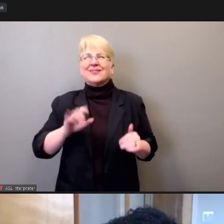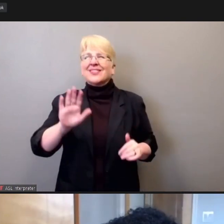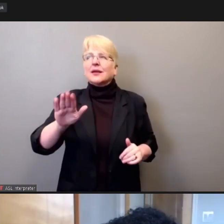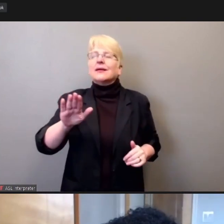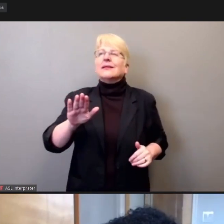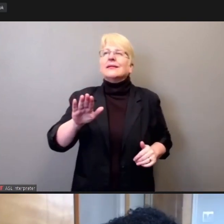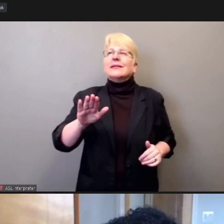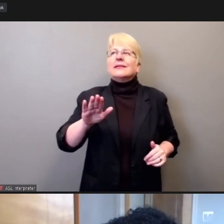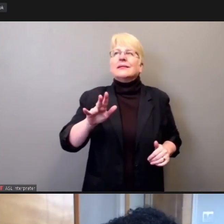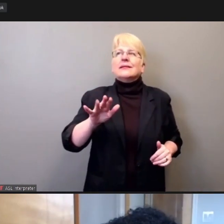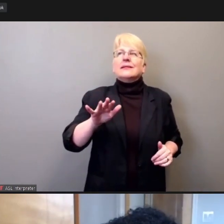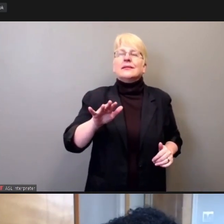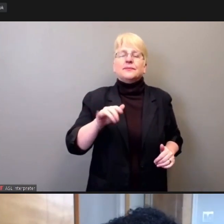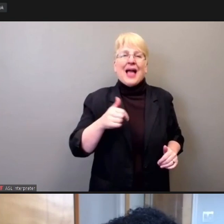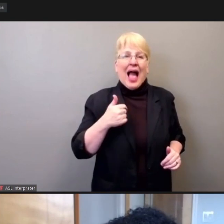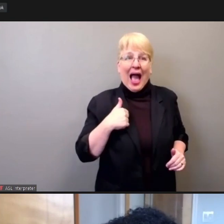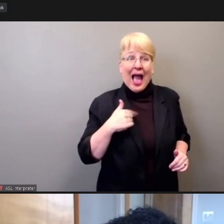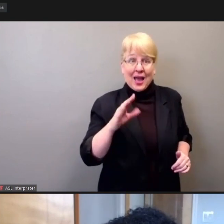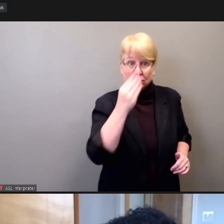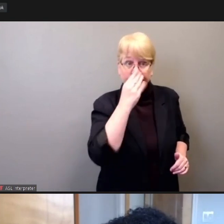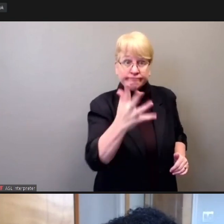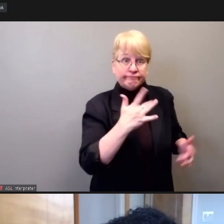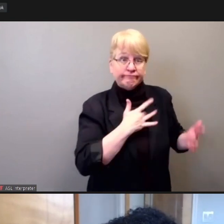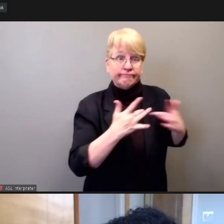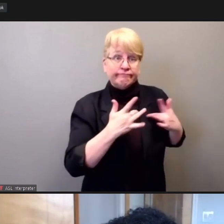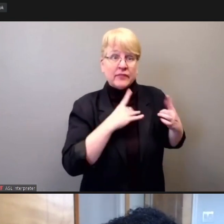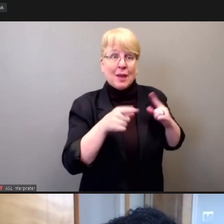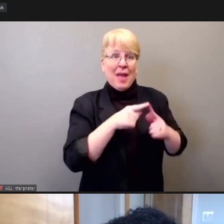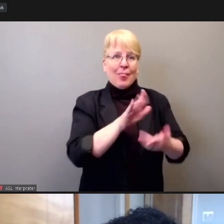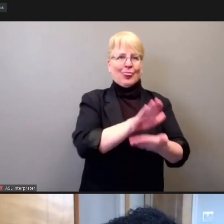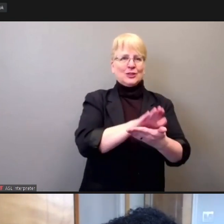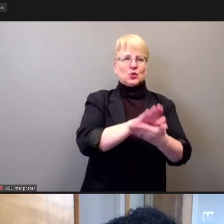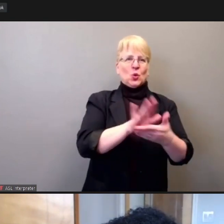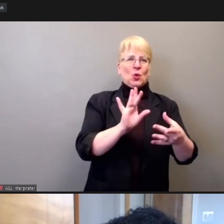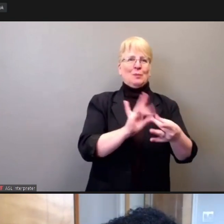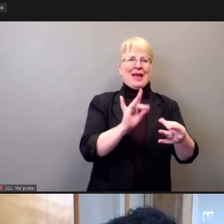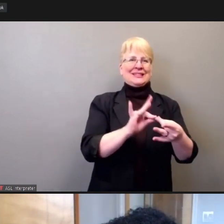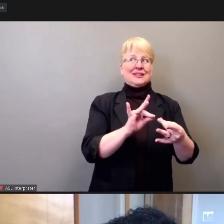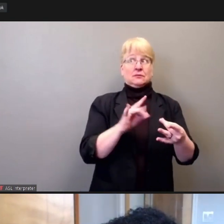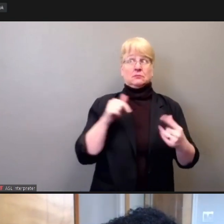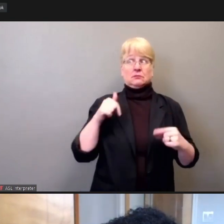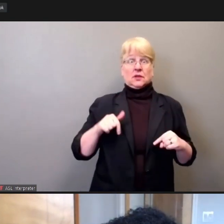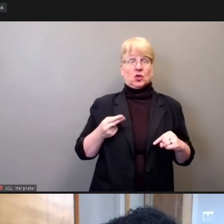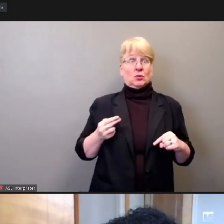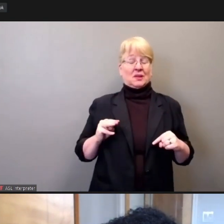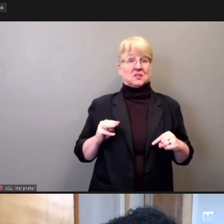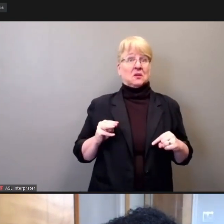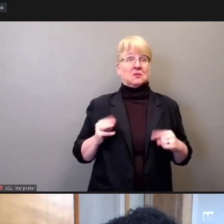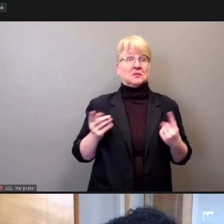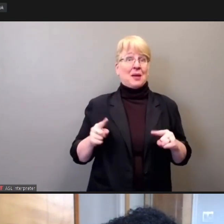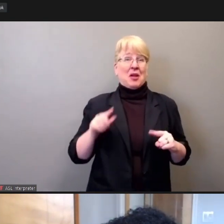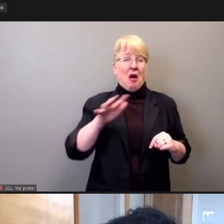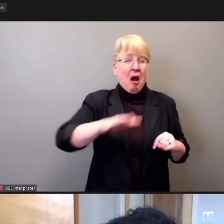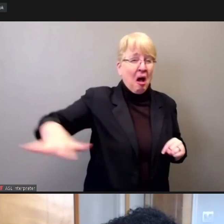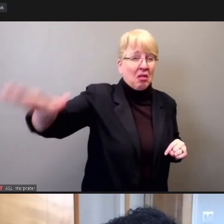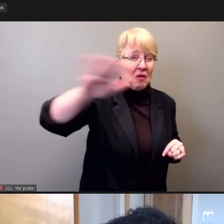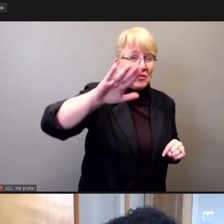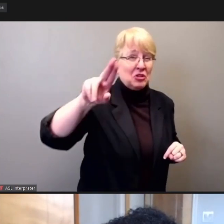messaging around the country, and certainly here in New Mexico, got disconnected. It's not